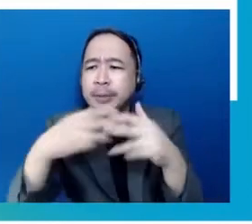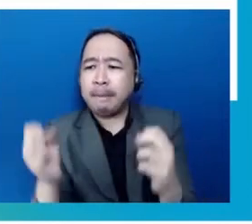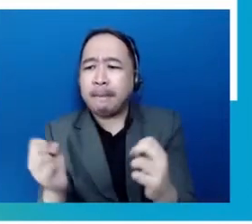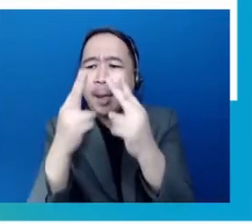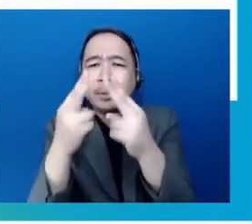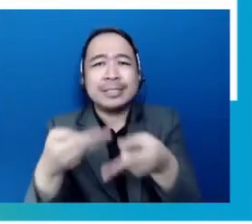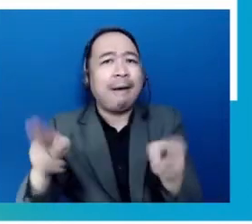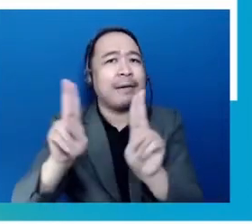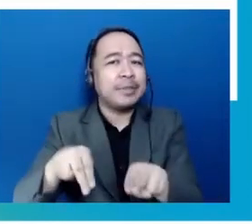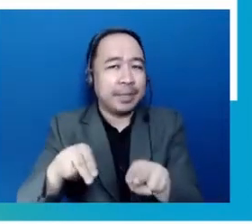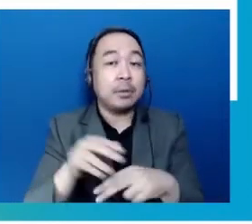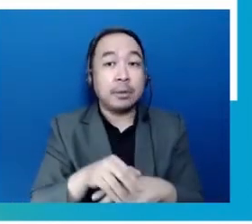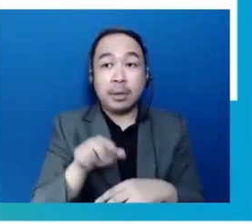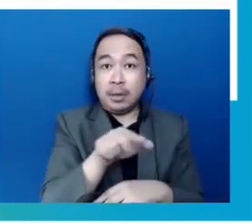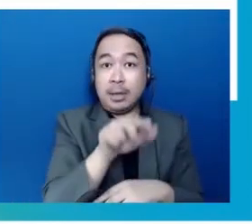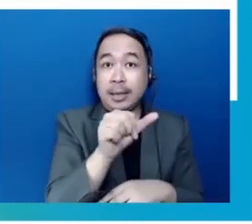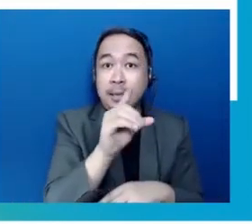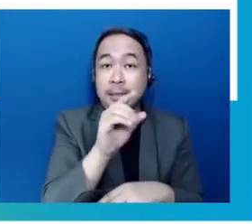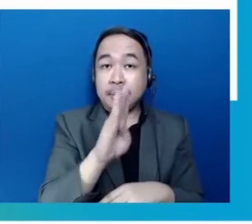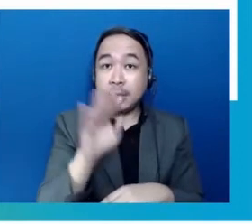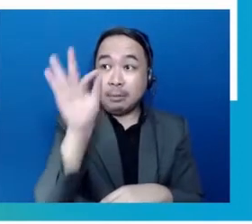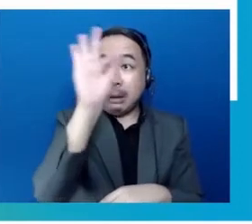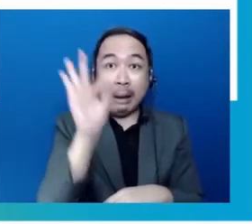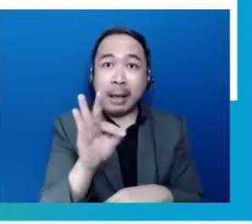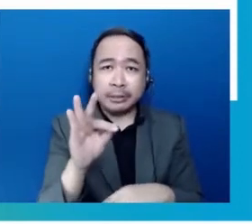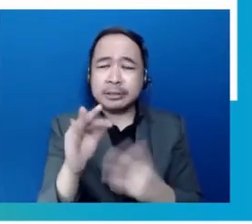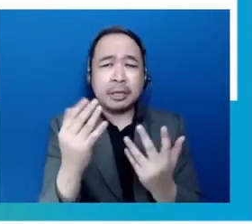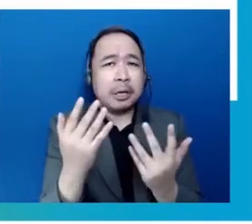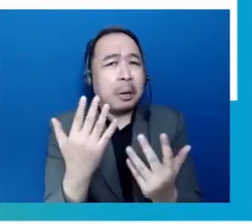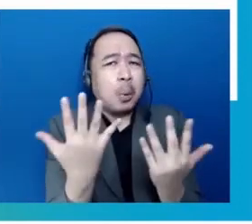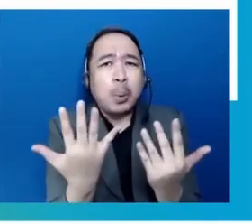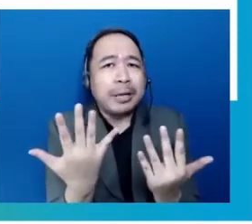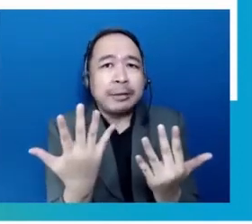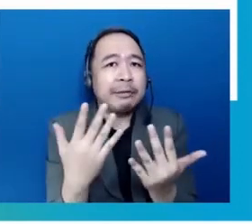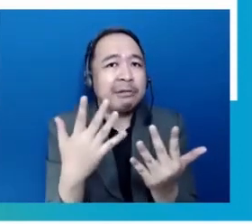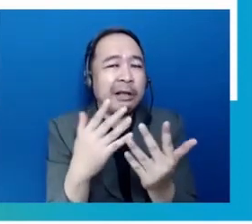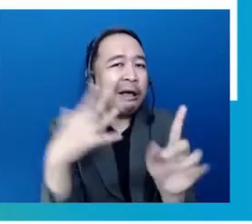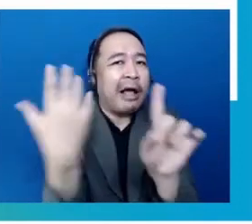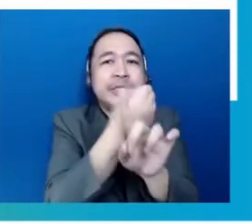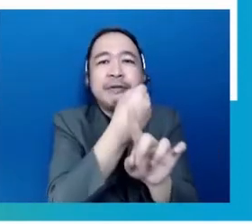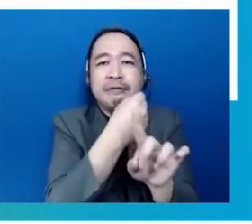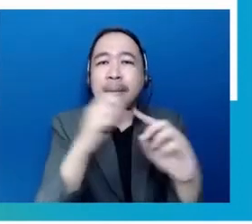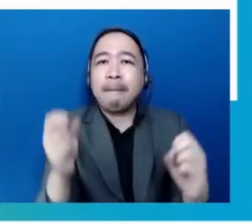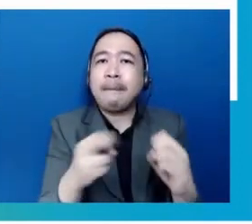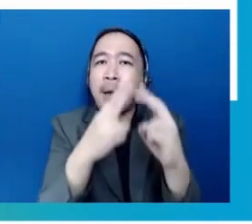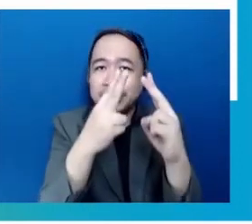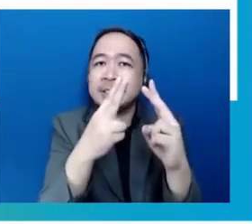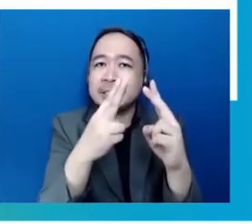trying to announce when we will achieve Paris alignment by COP26 in November this